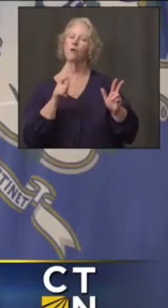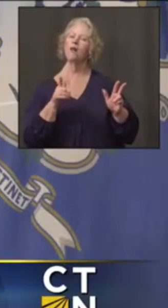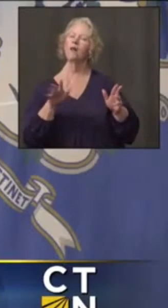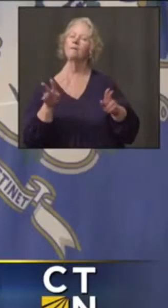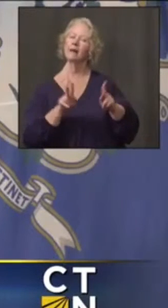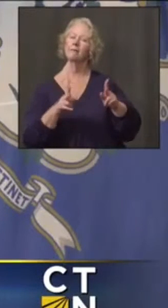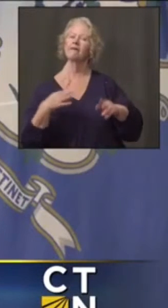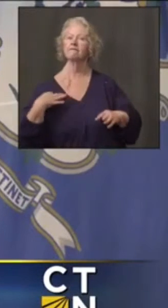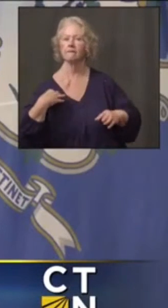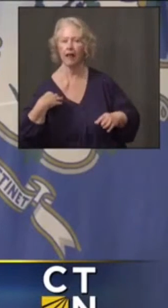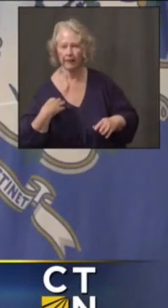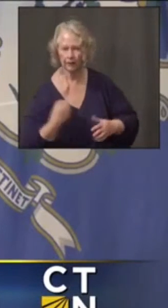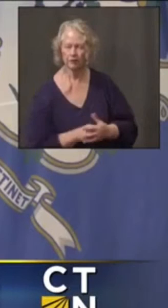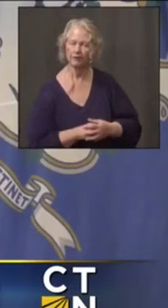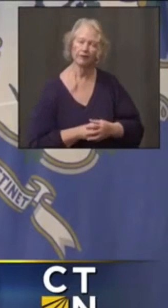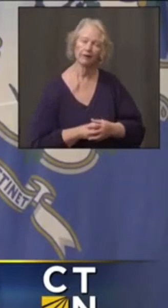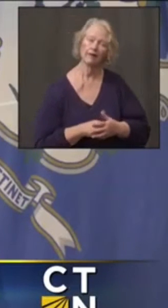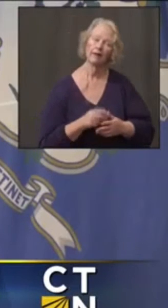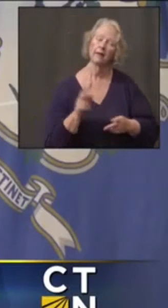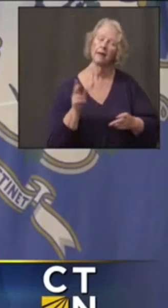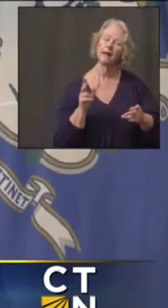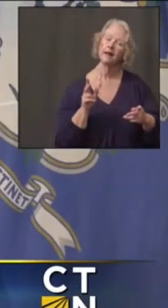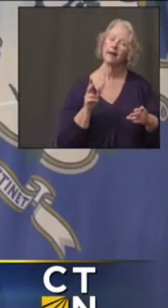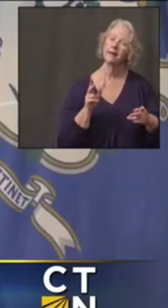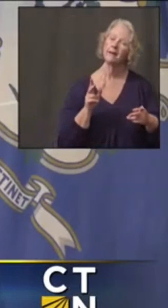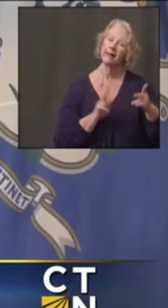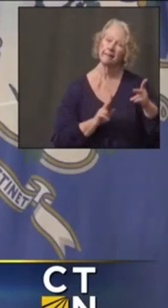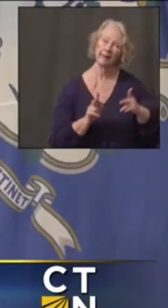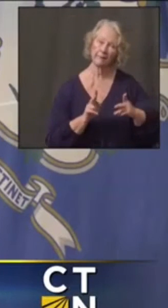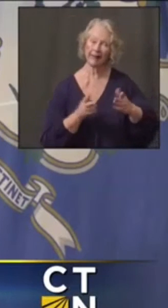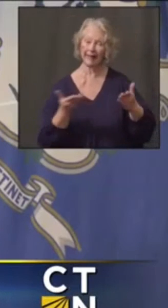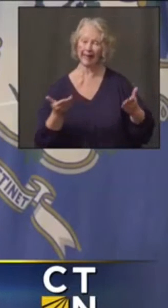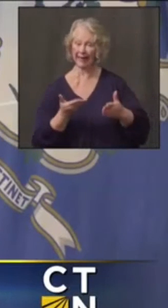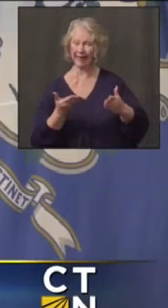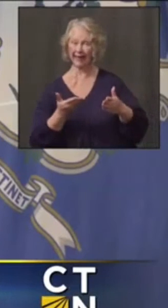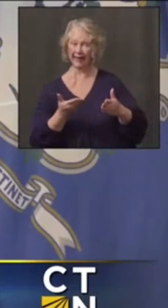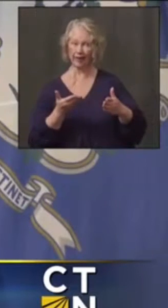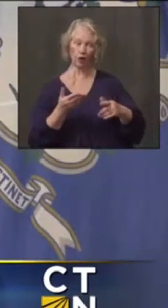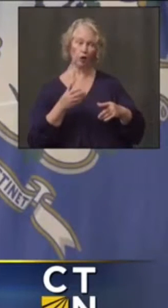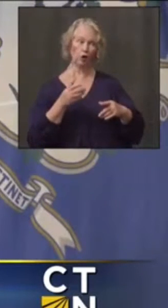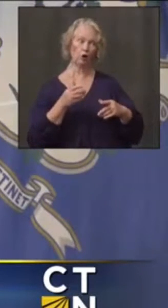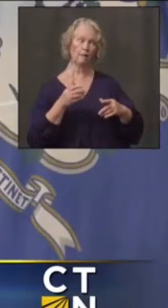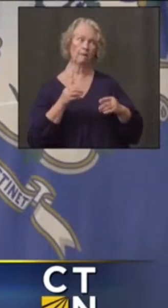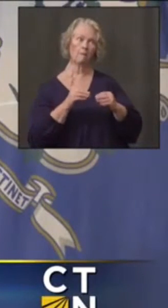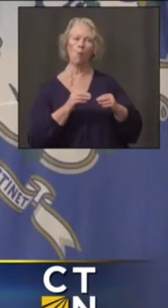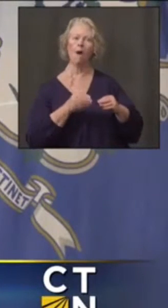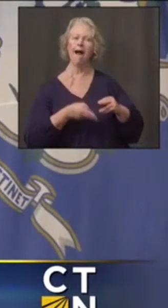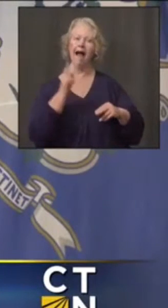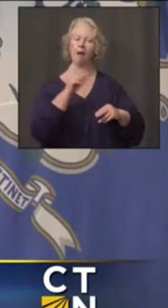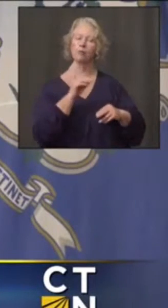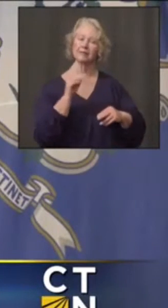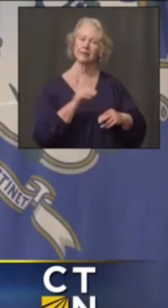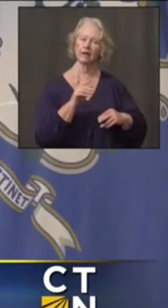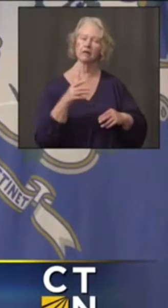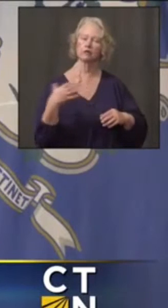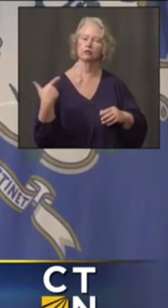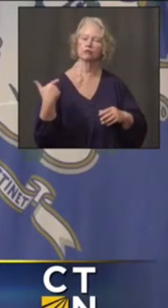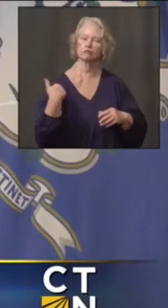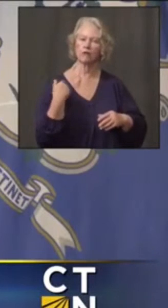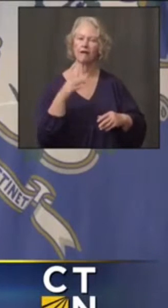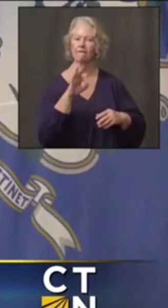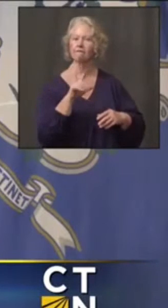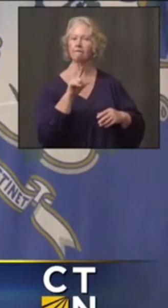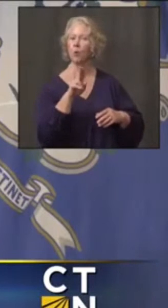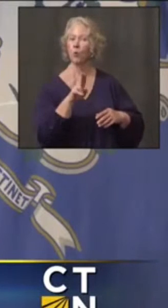the day, you're more likely to get a flu shot in Connecticut than just about any other state. People know how important and safe and effective that